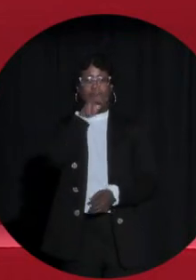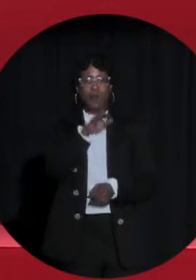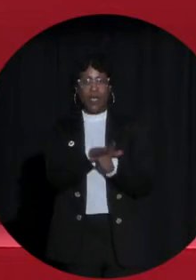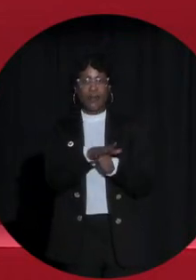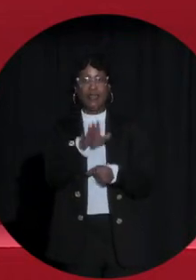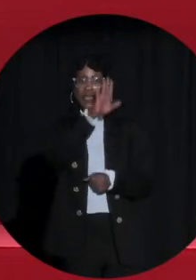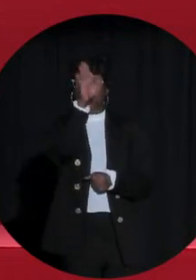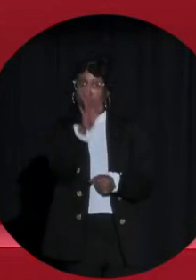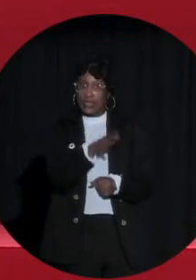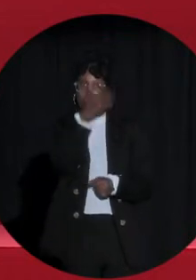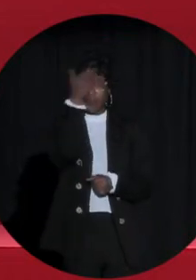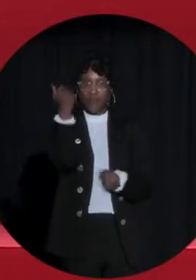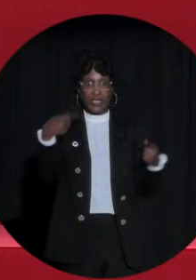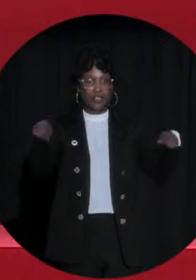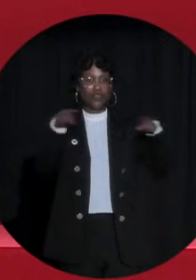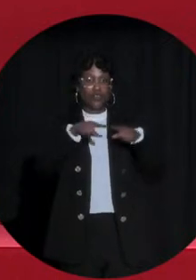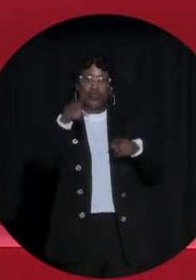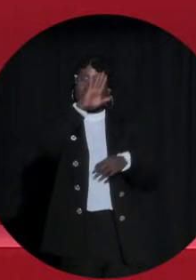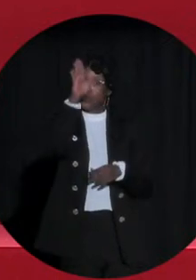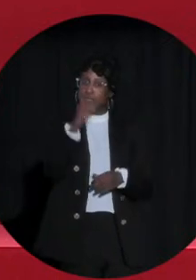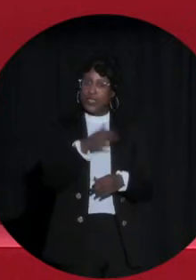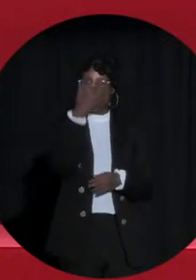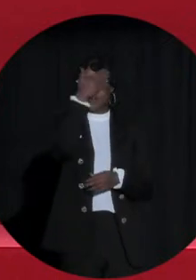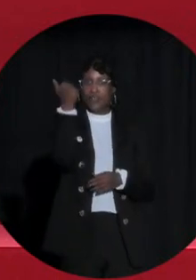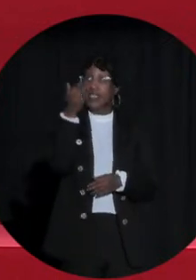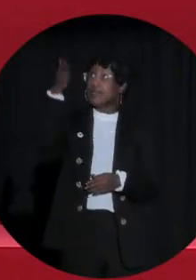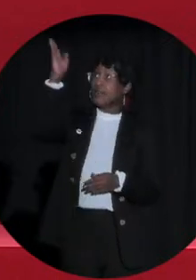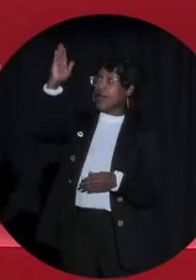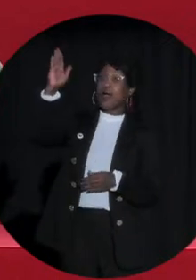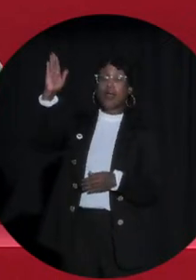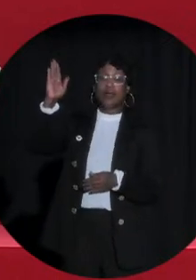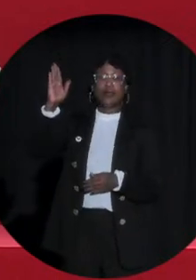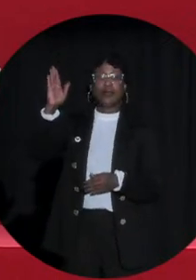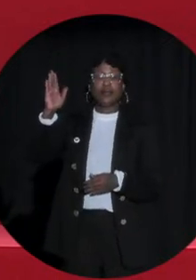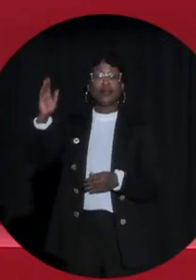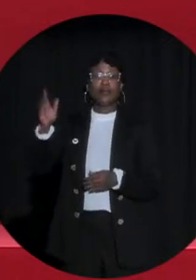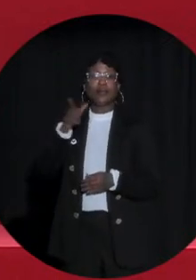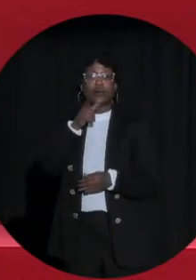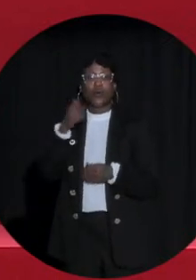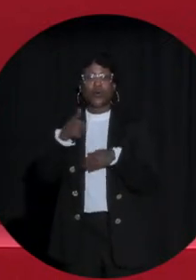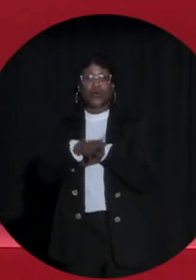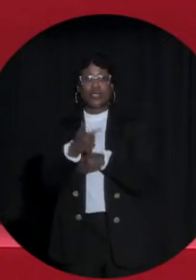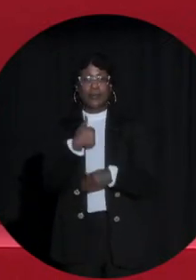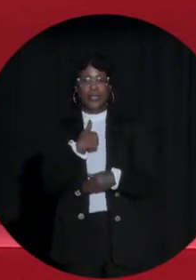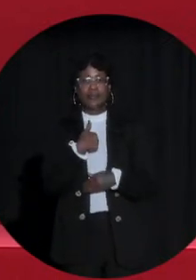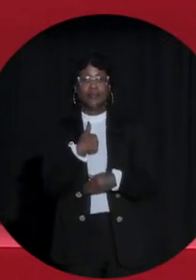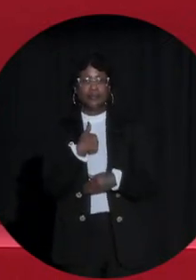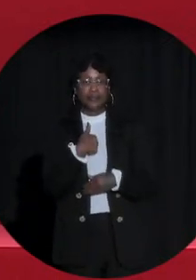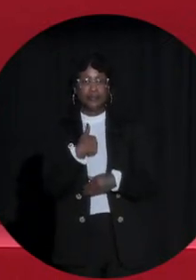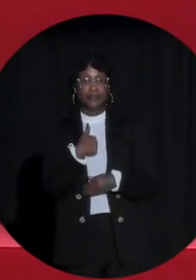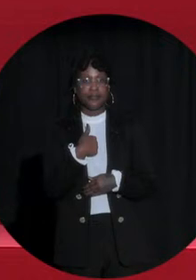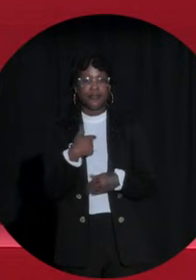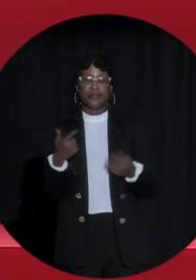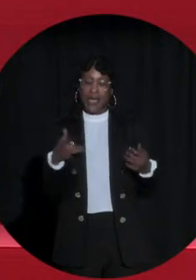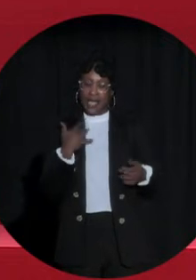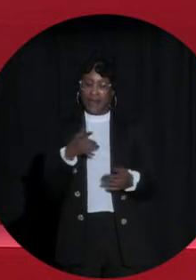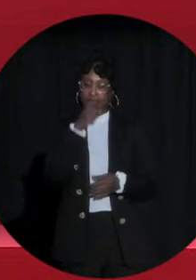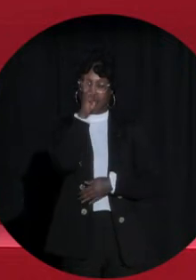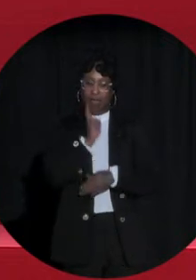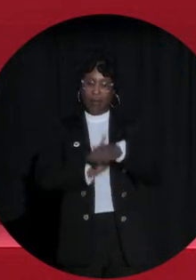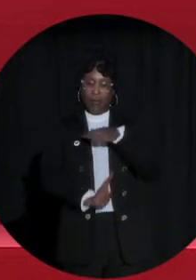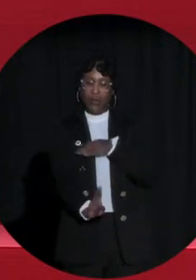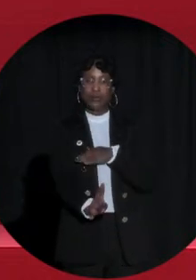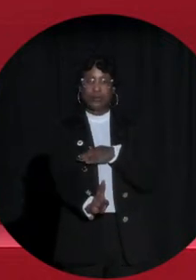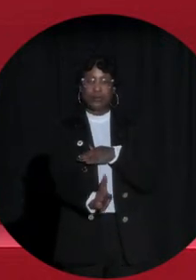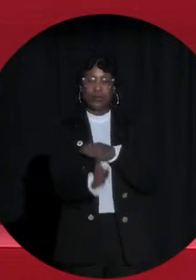forget you, and I will never forget the God who sent me. I'm humbled by the awesome opportunity that you all have given